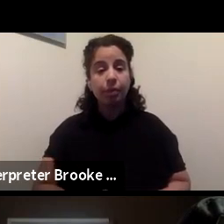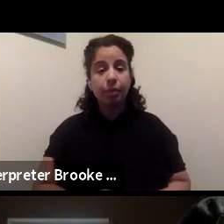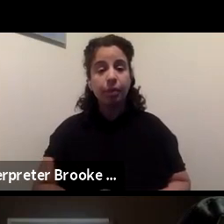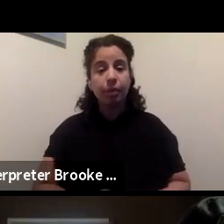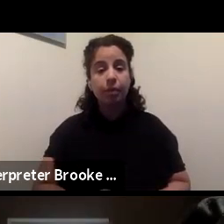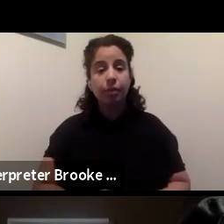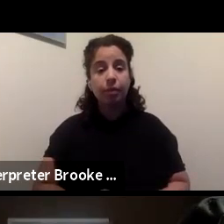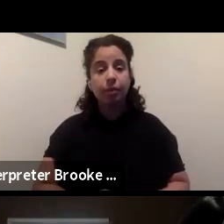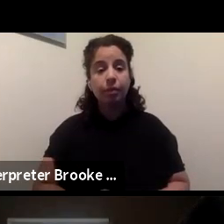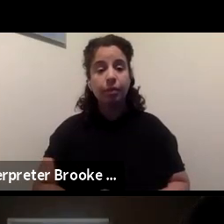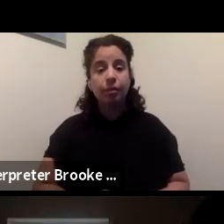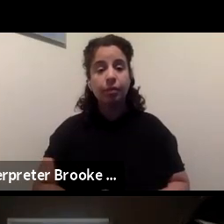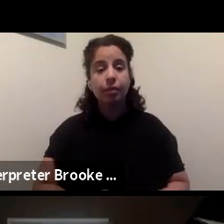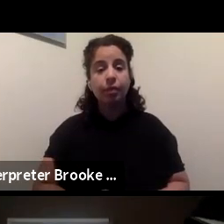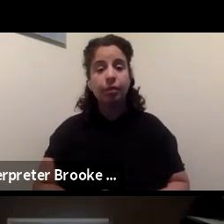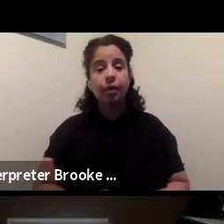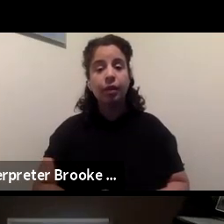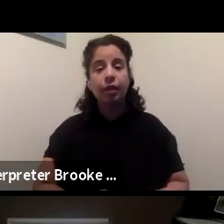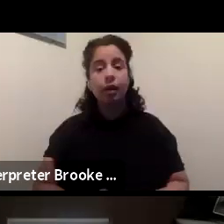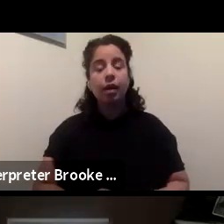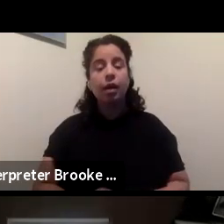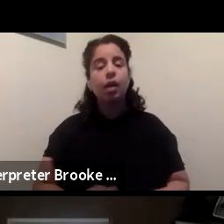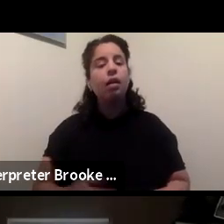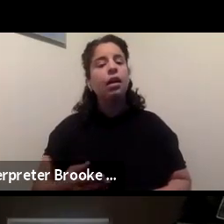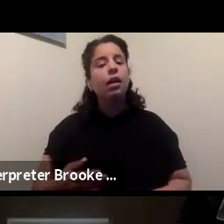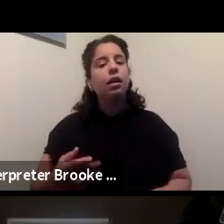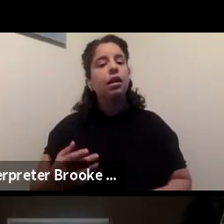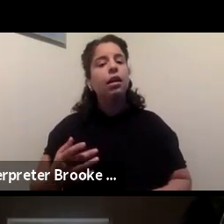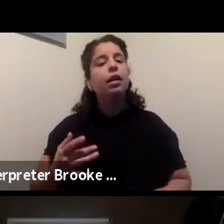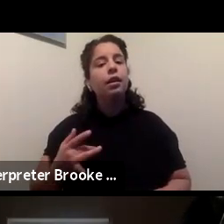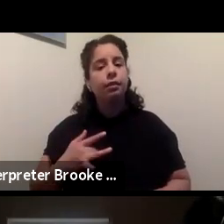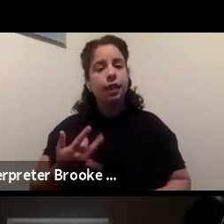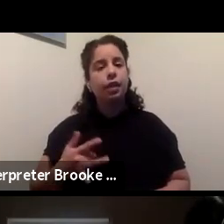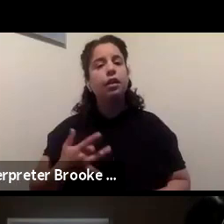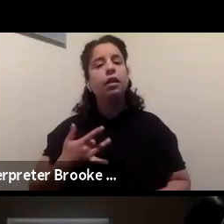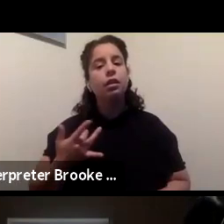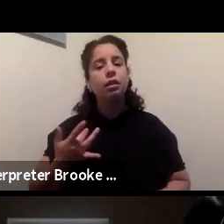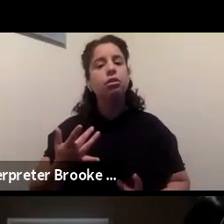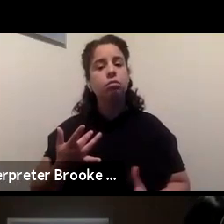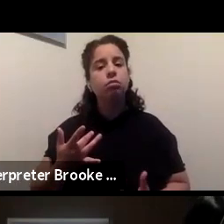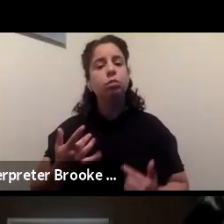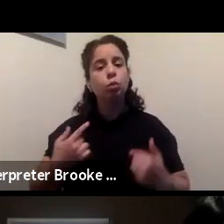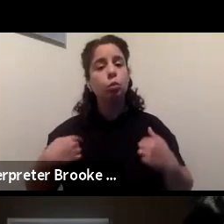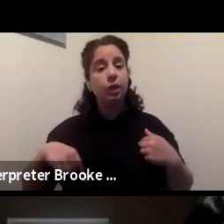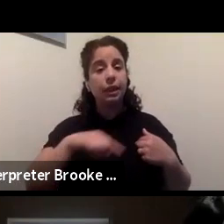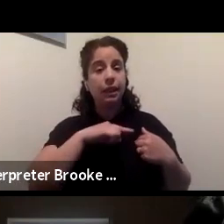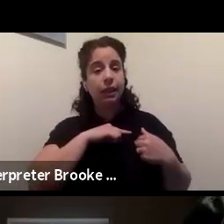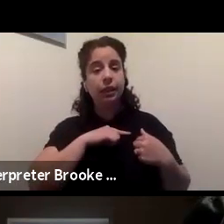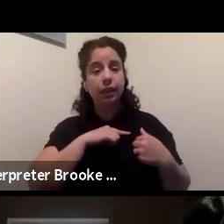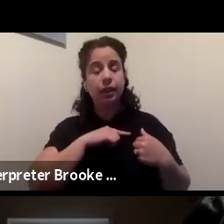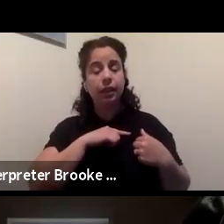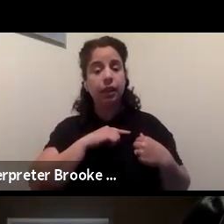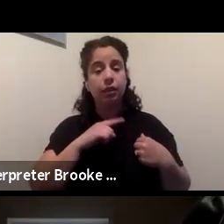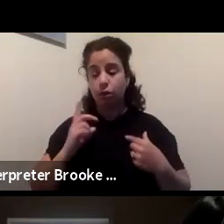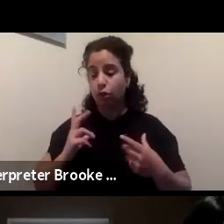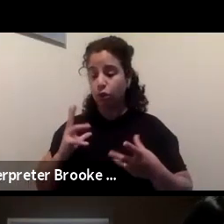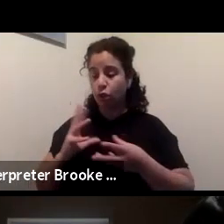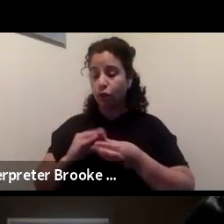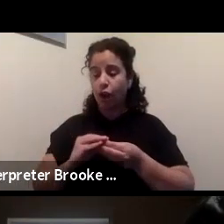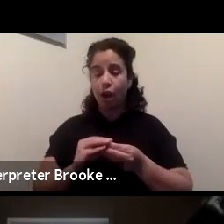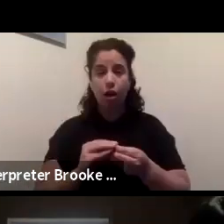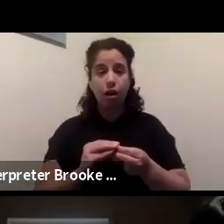I think one of the things that we have been doing collectively, this is Mia speaking, has